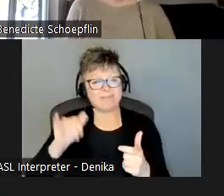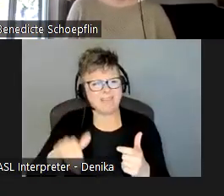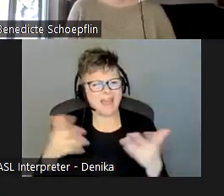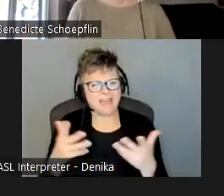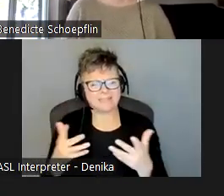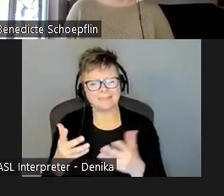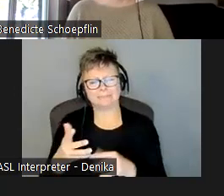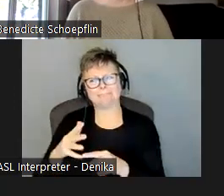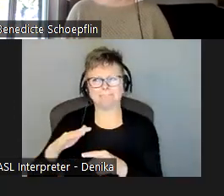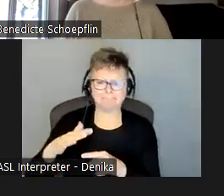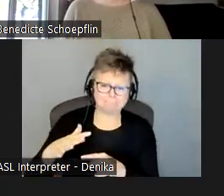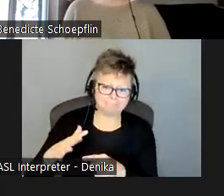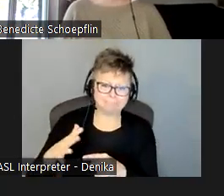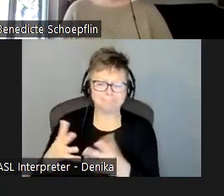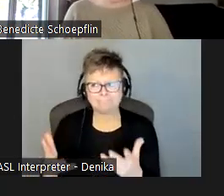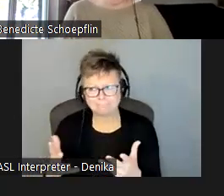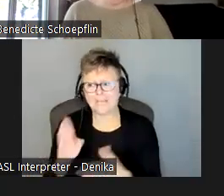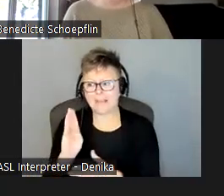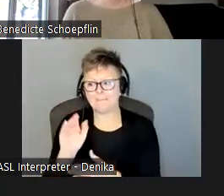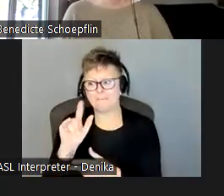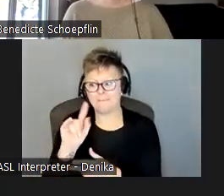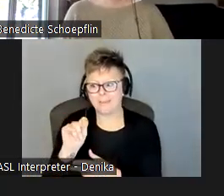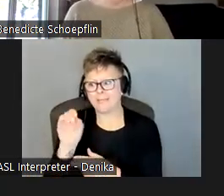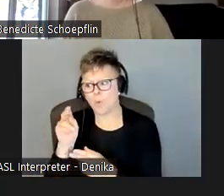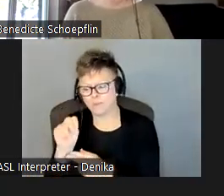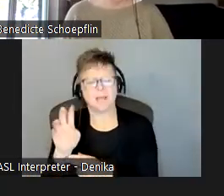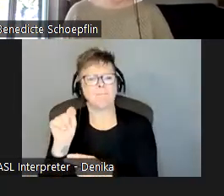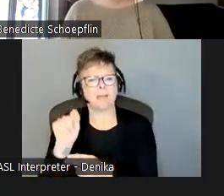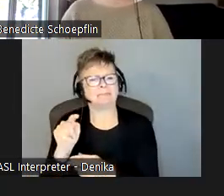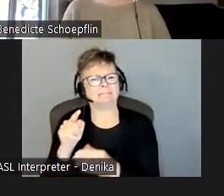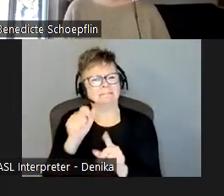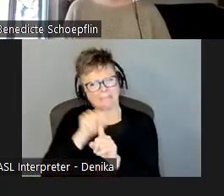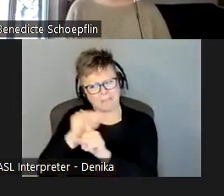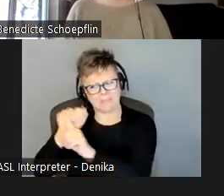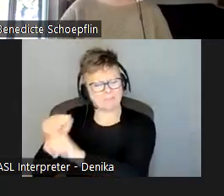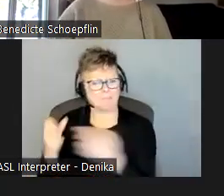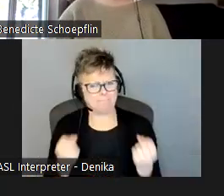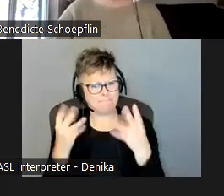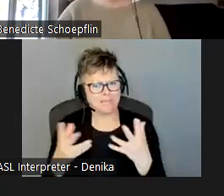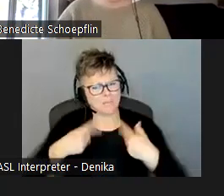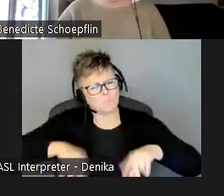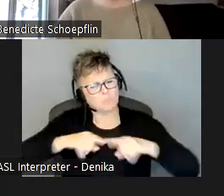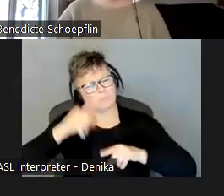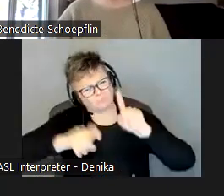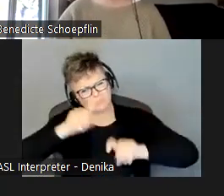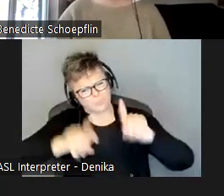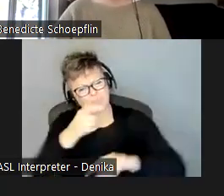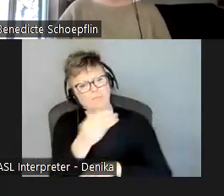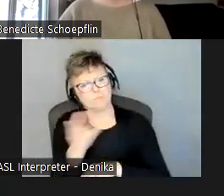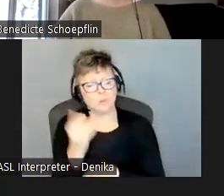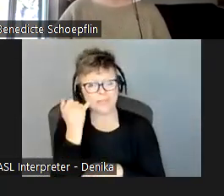legitimate version of Bitcoin, there's also all the scams. So we have Yeah. a few questions about that. So if somebody has